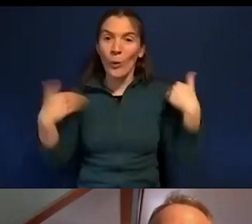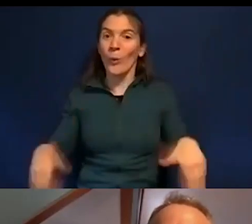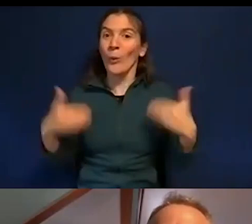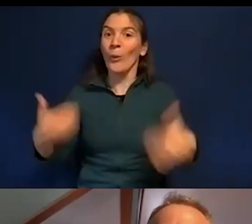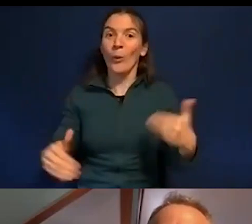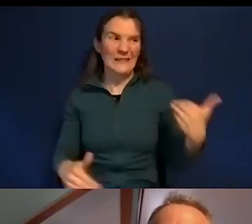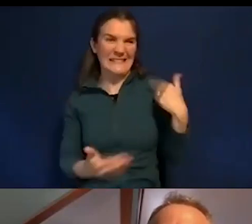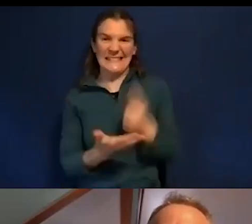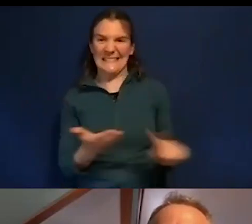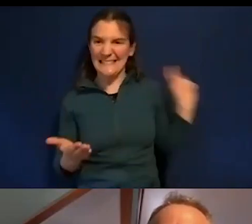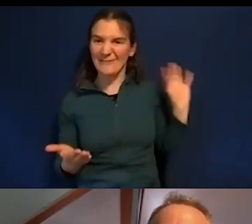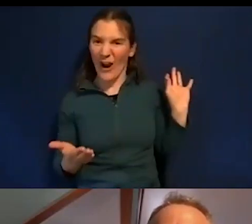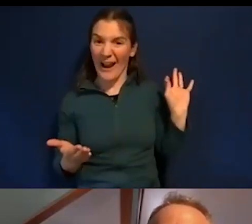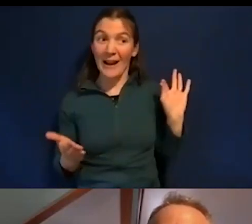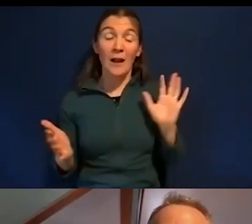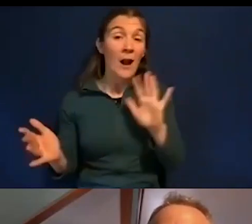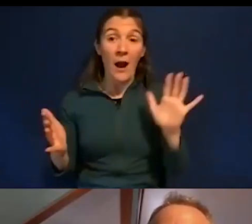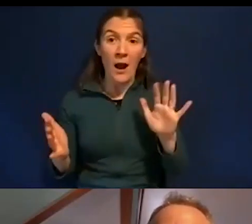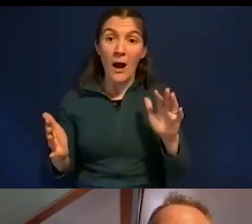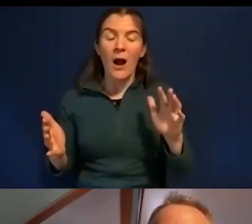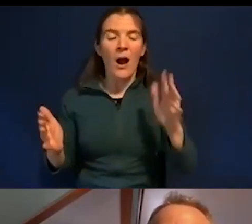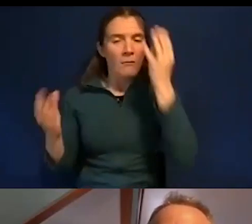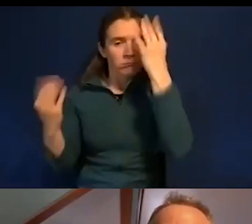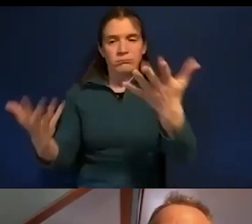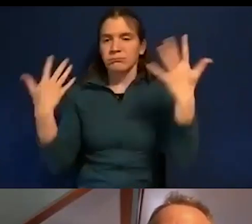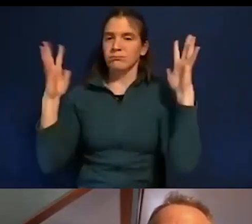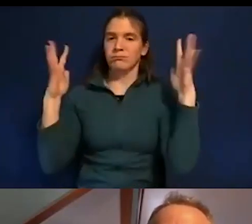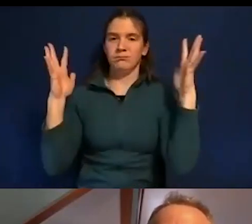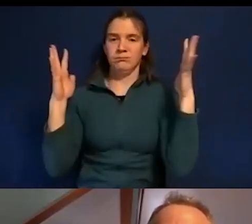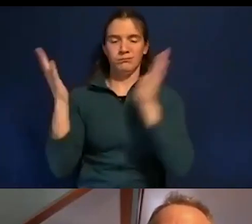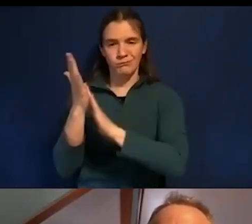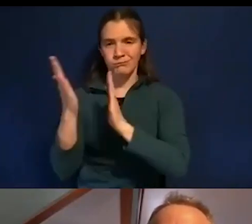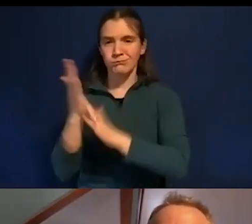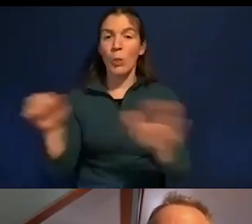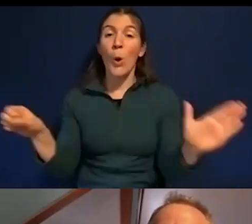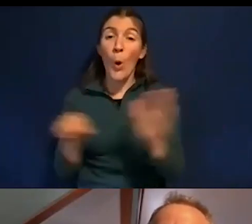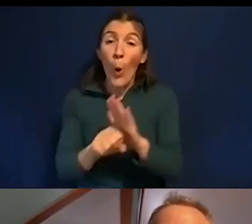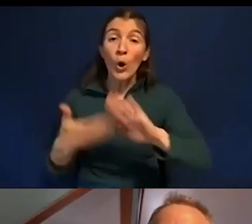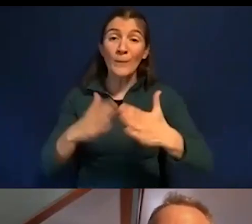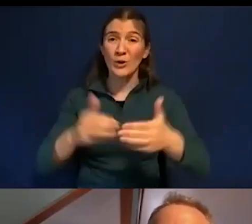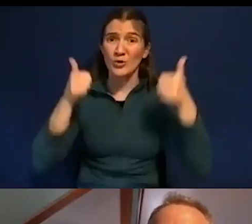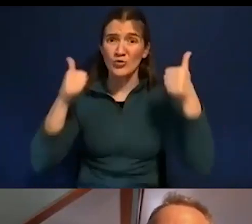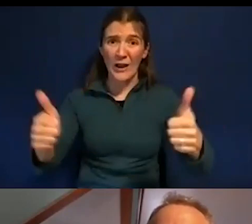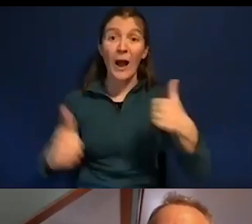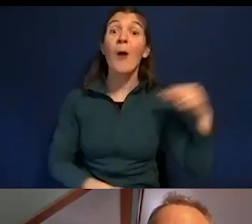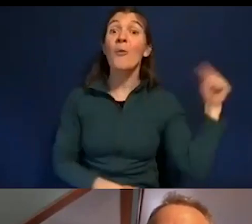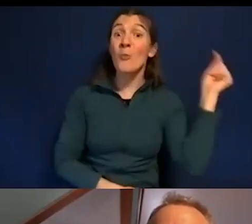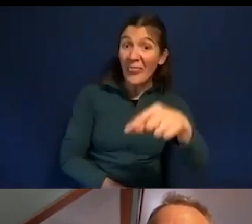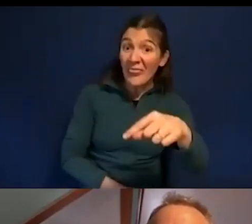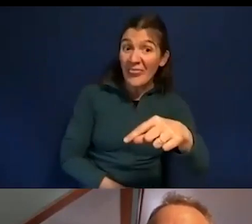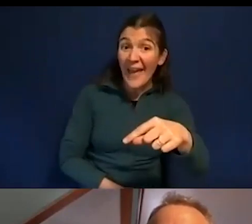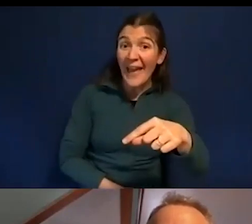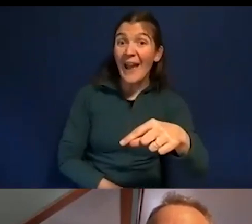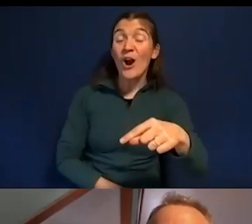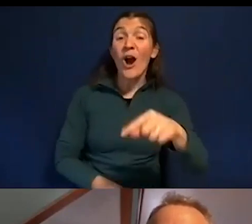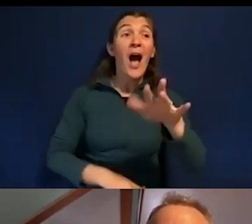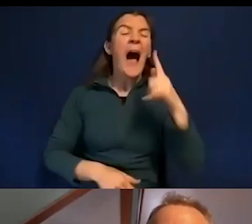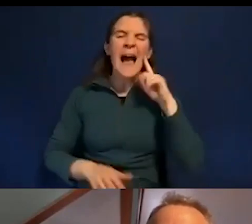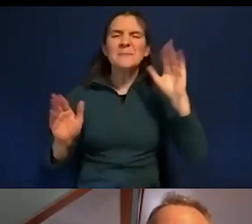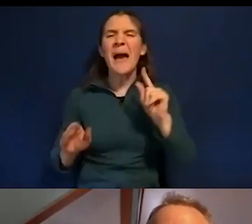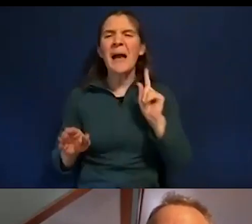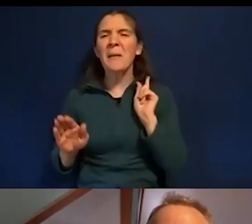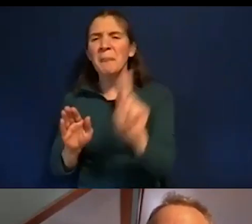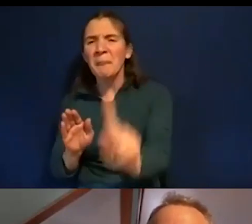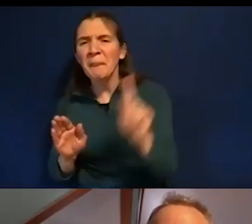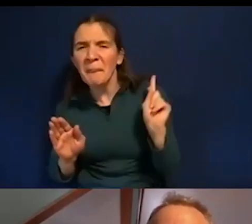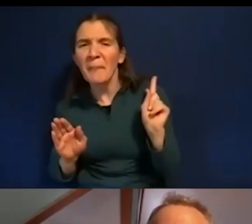And I just wanted to give a quick shout out to just the whole community. I was there way longer than I was expecting to